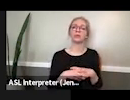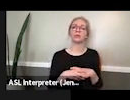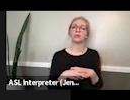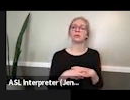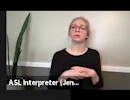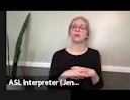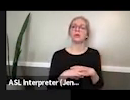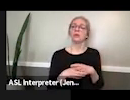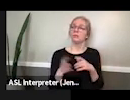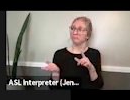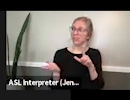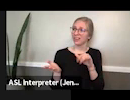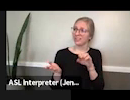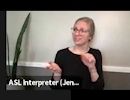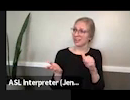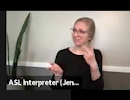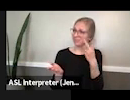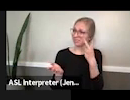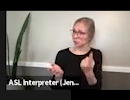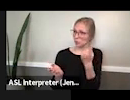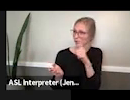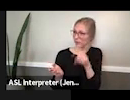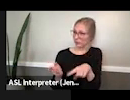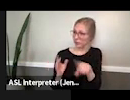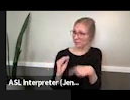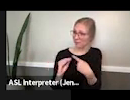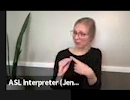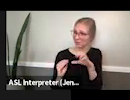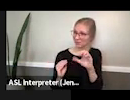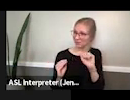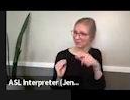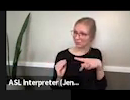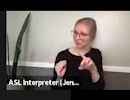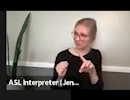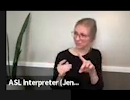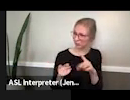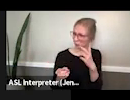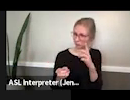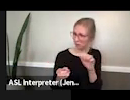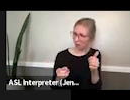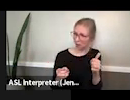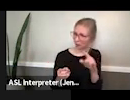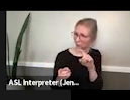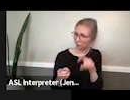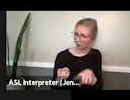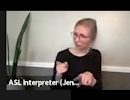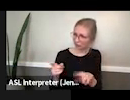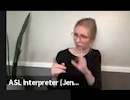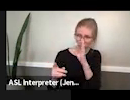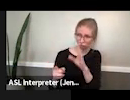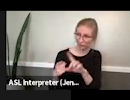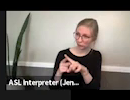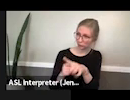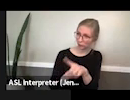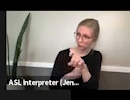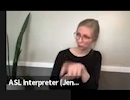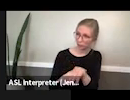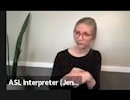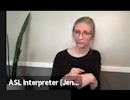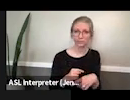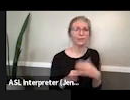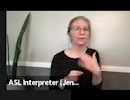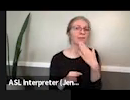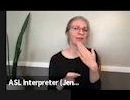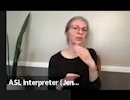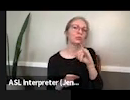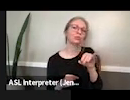Lisa, I only see the one question about the CAPD. Do you have other questions that have come straight to you? Thank you, Joy, for